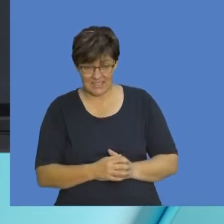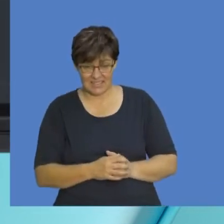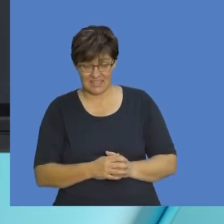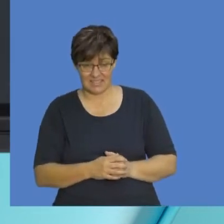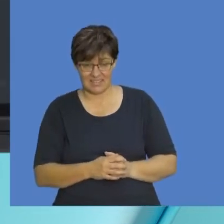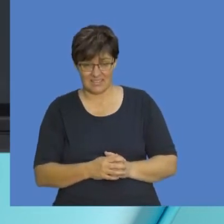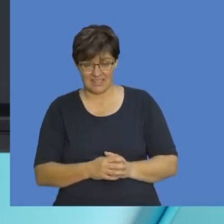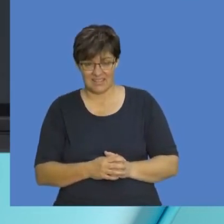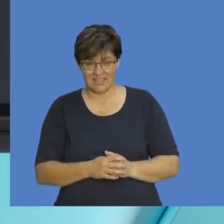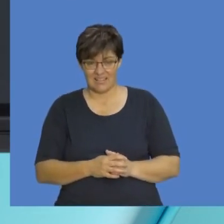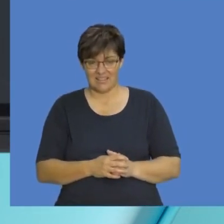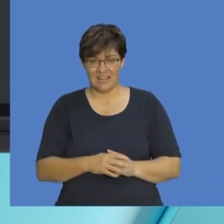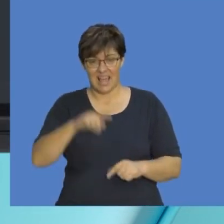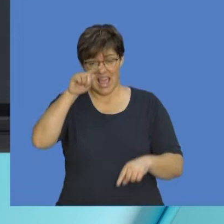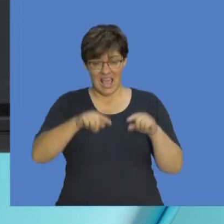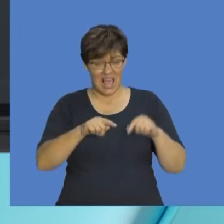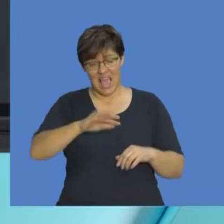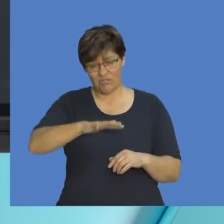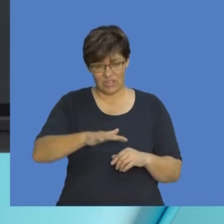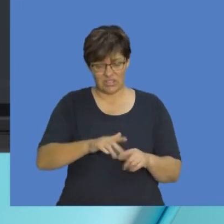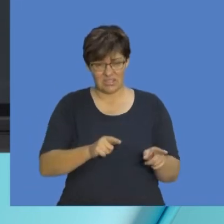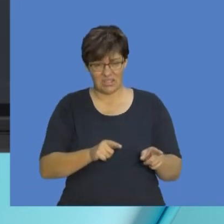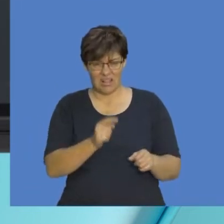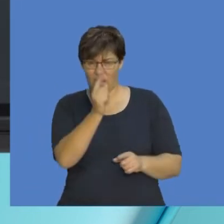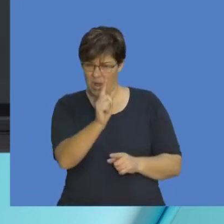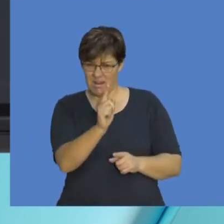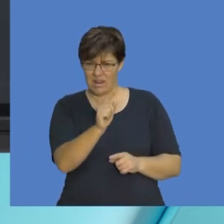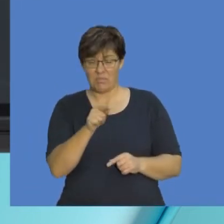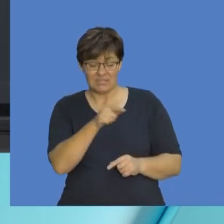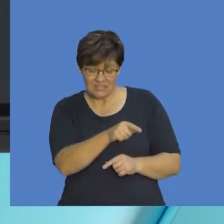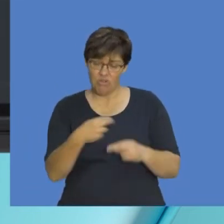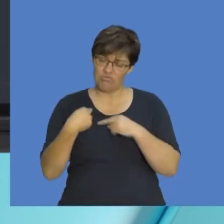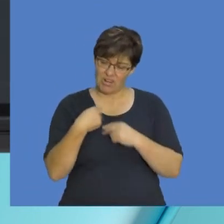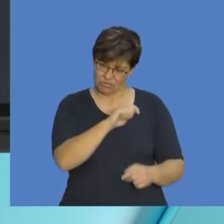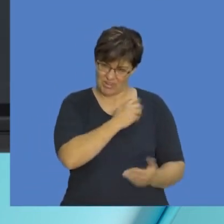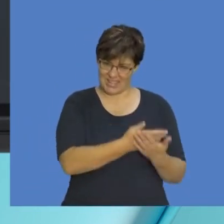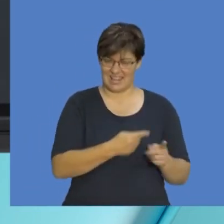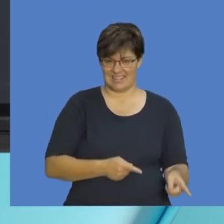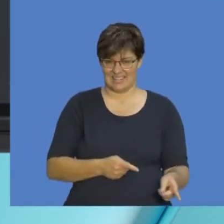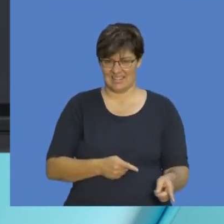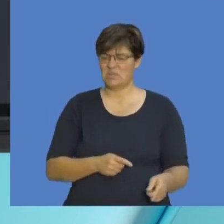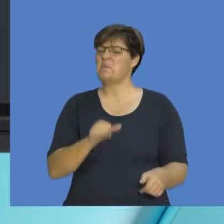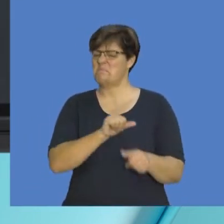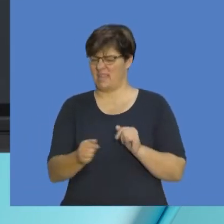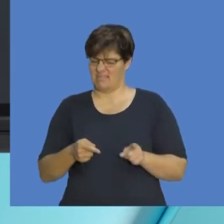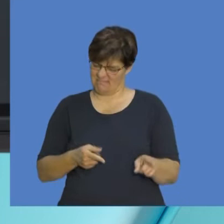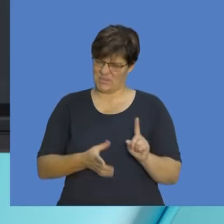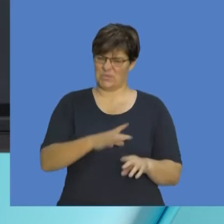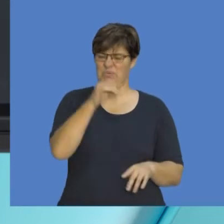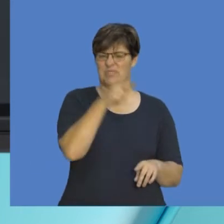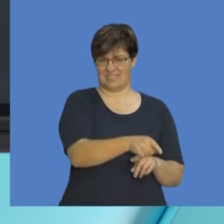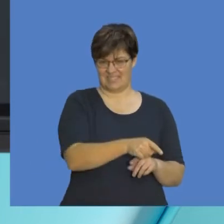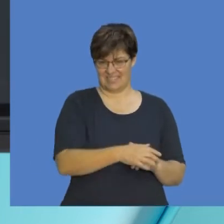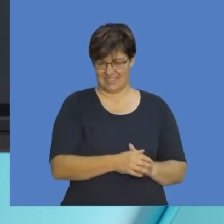What do you think? The deviation on average is 1. But the other one is reliable. So I'll go